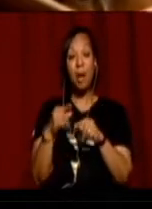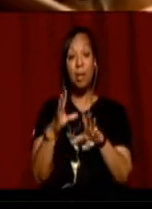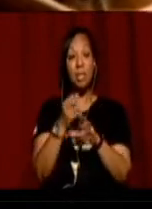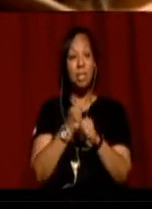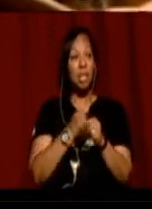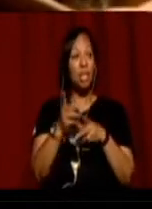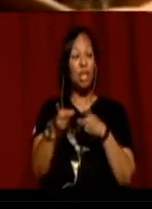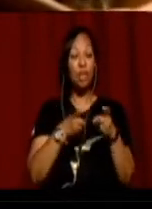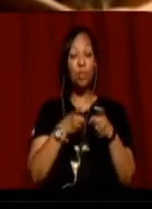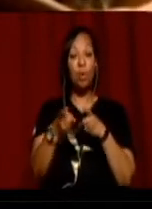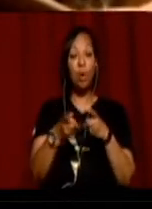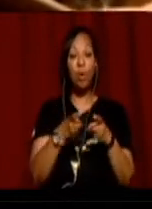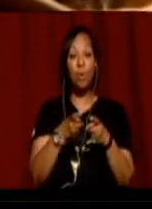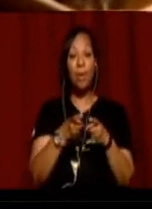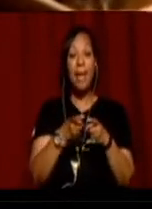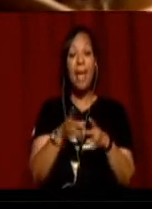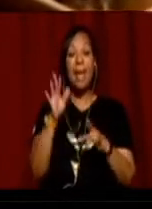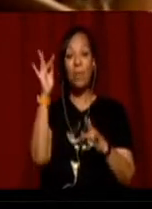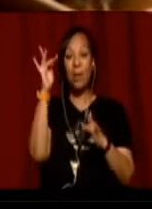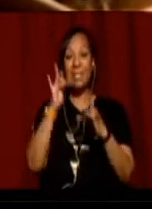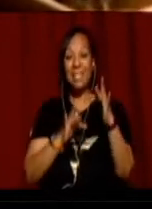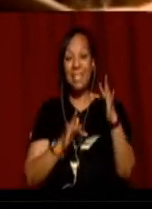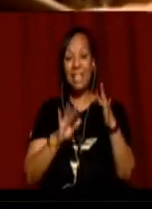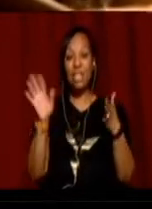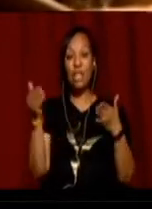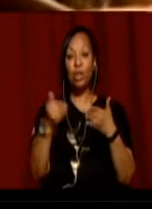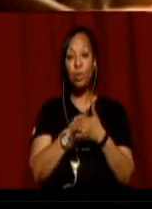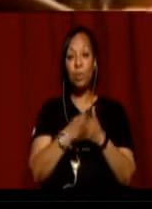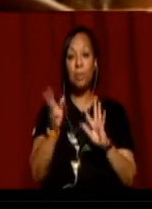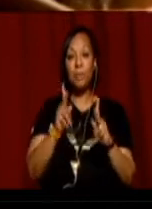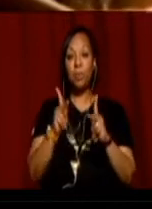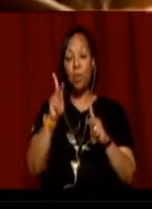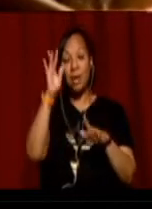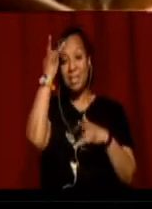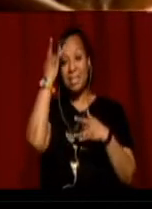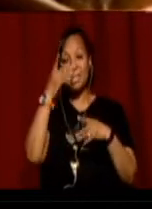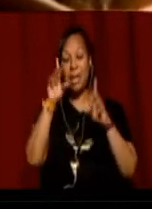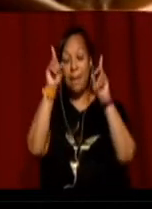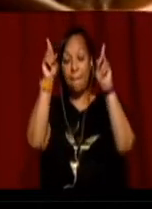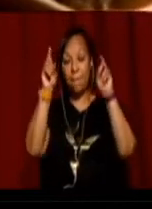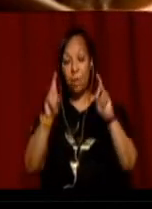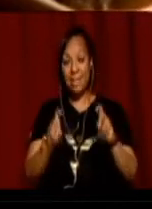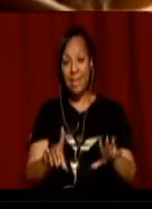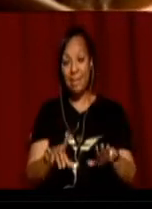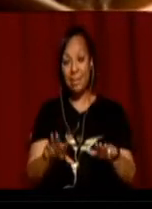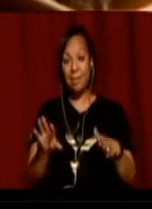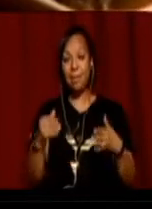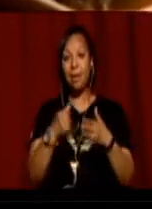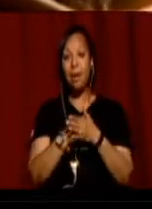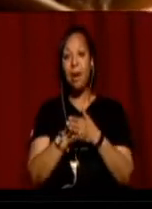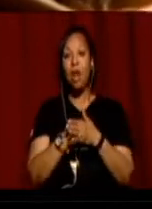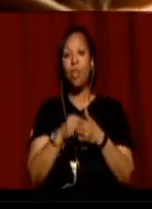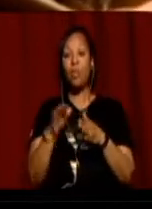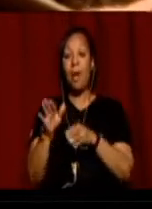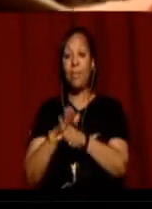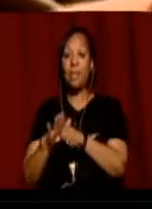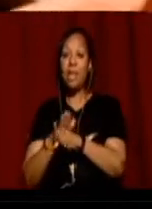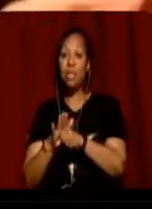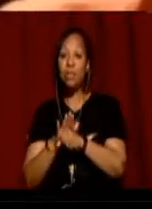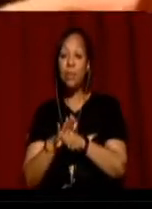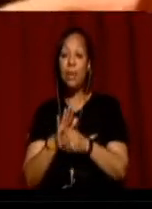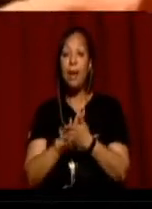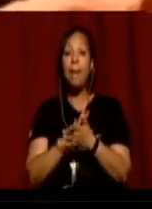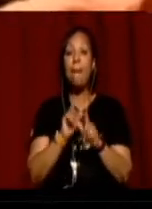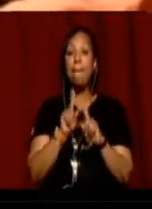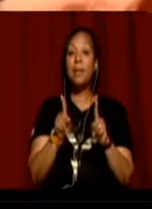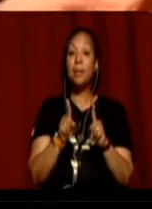under control and we are seeing less positive new cases each day, and we have more testing going on out there throughout jurisdiction, which is